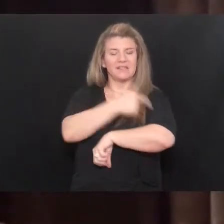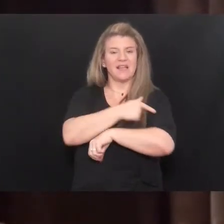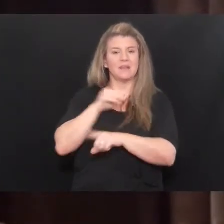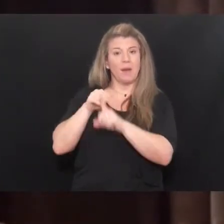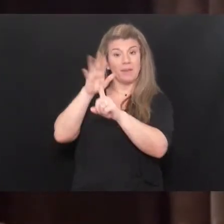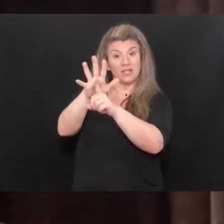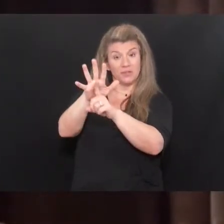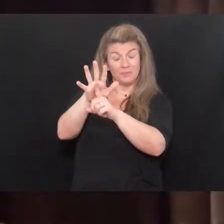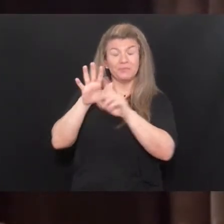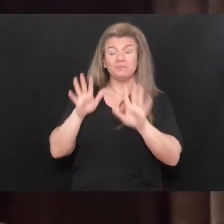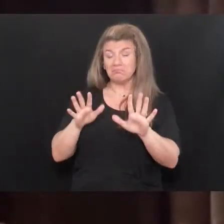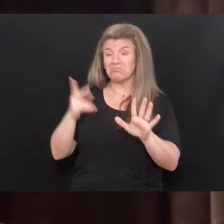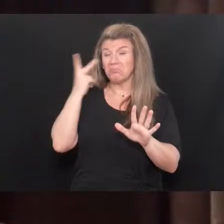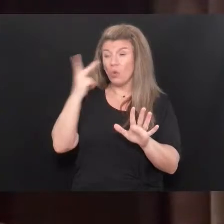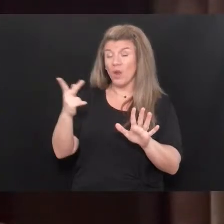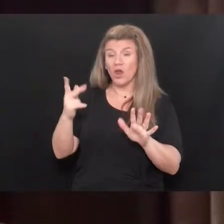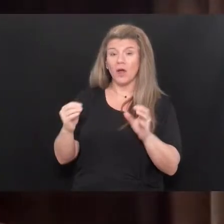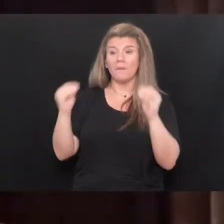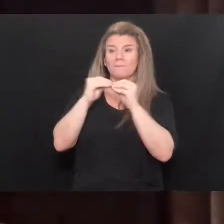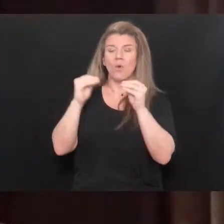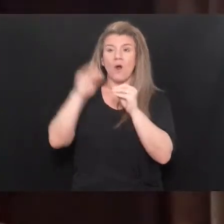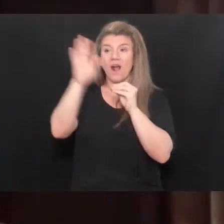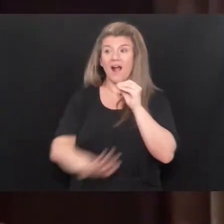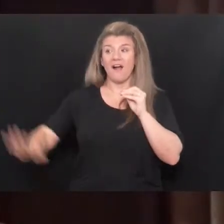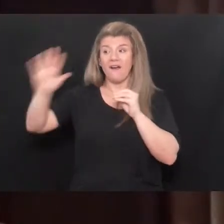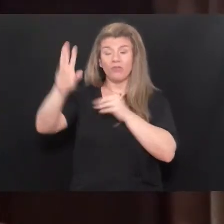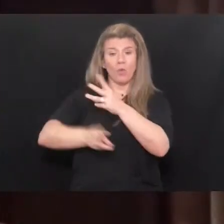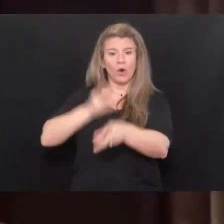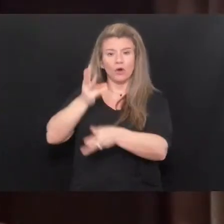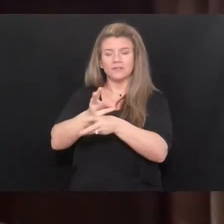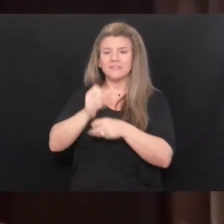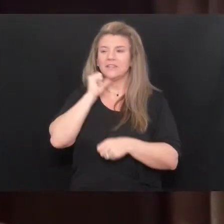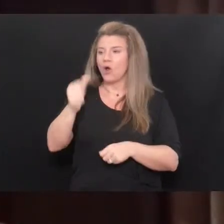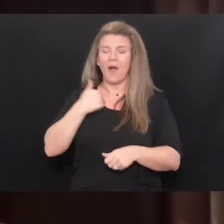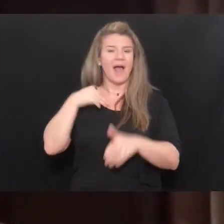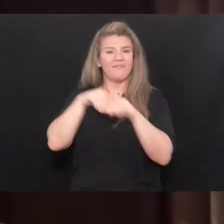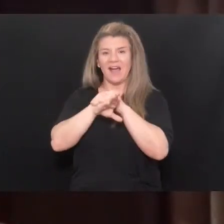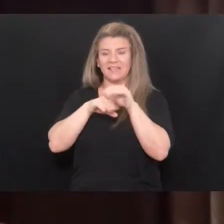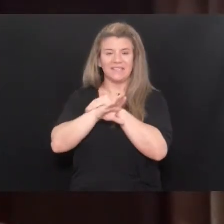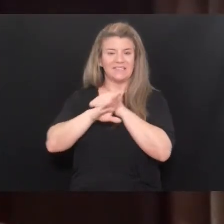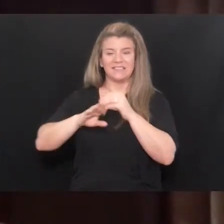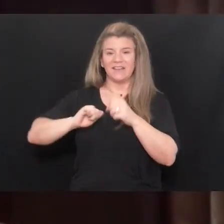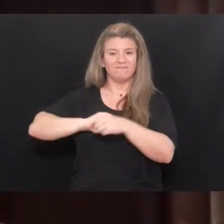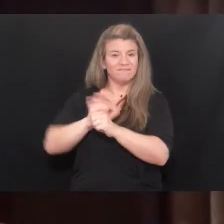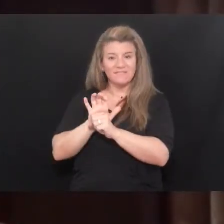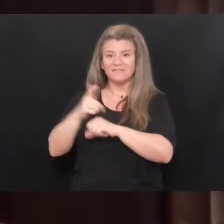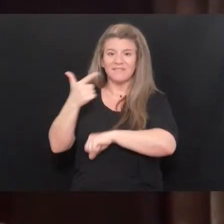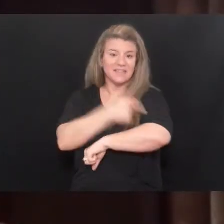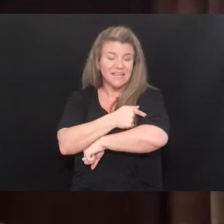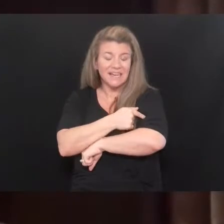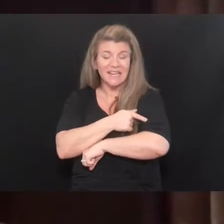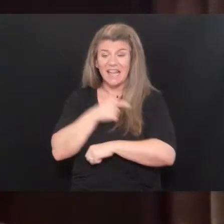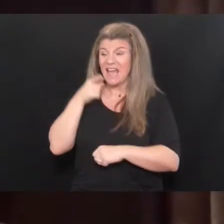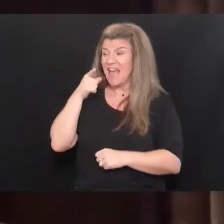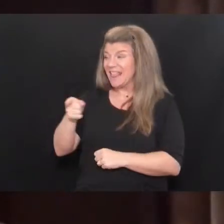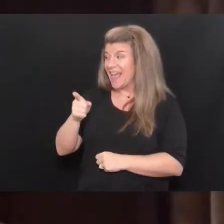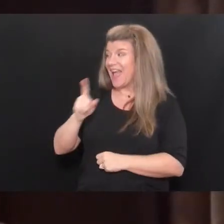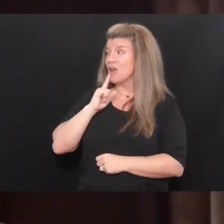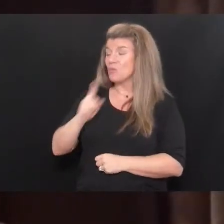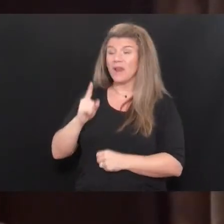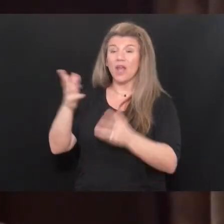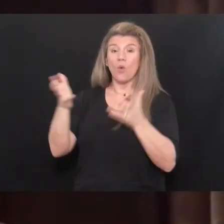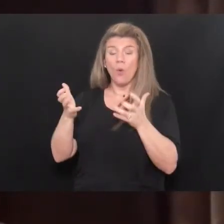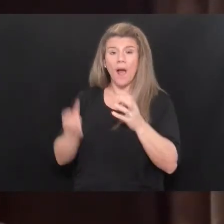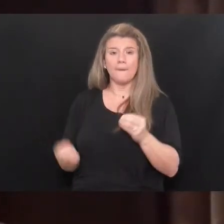So if we look at much of the rest of the world that don't have access to vaccines, they very badly want more